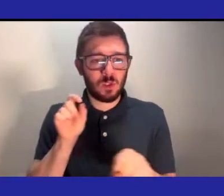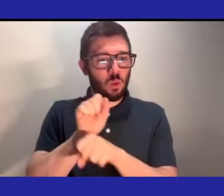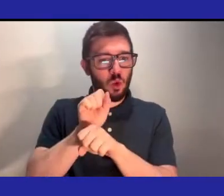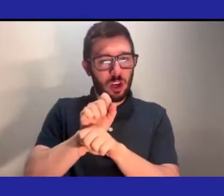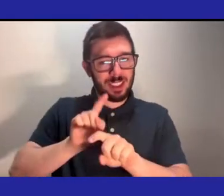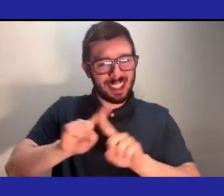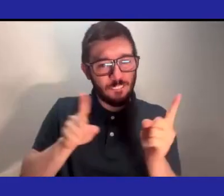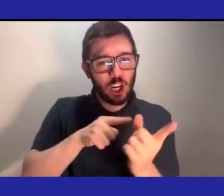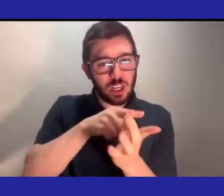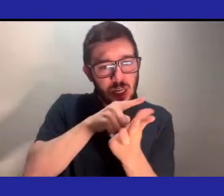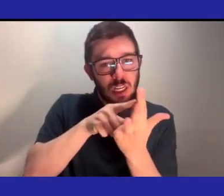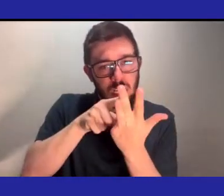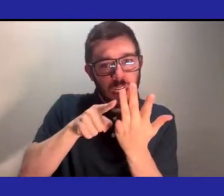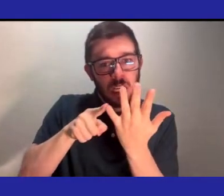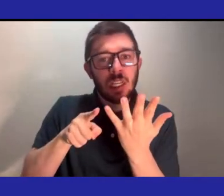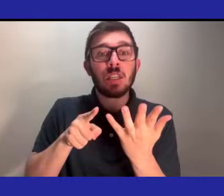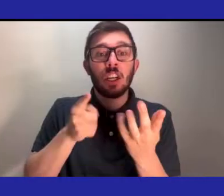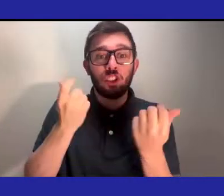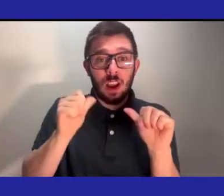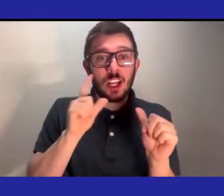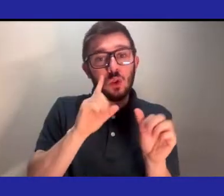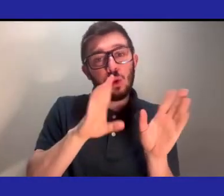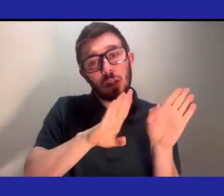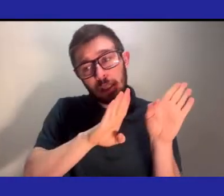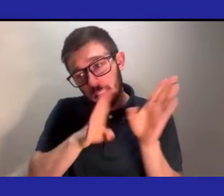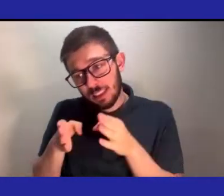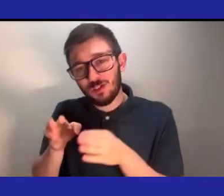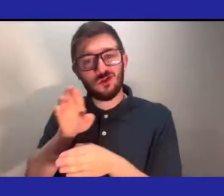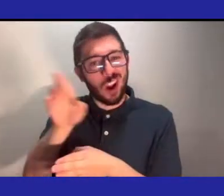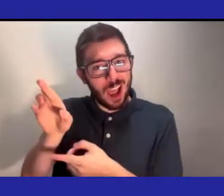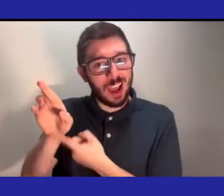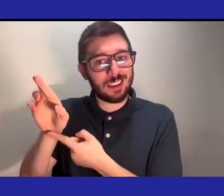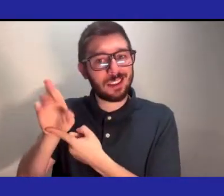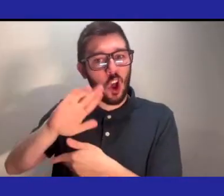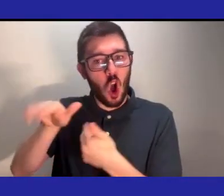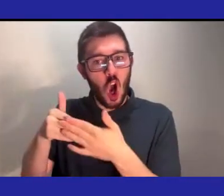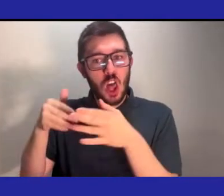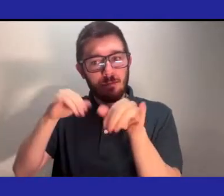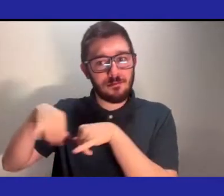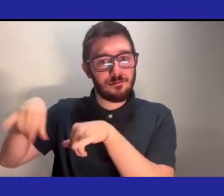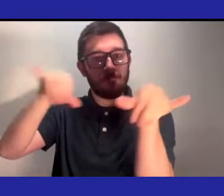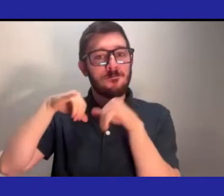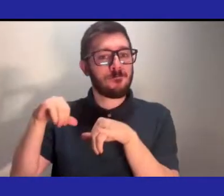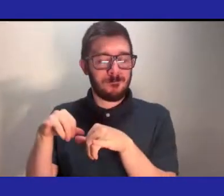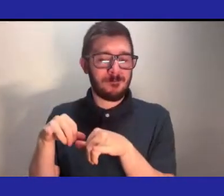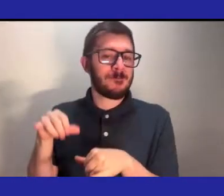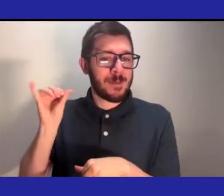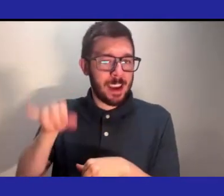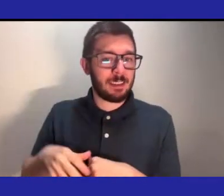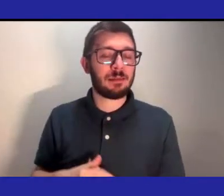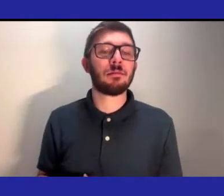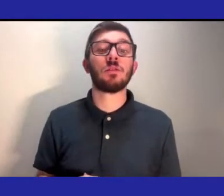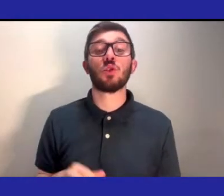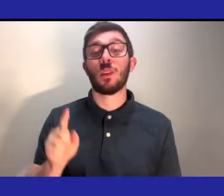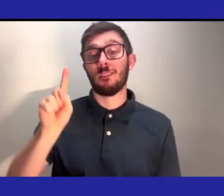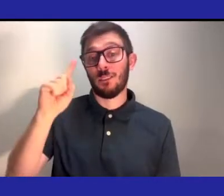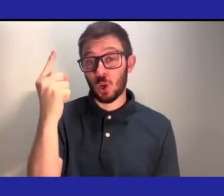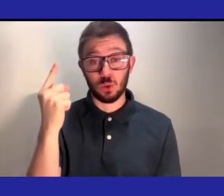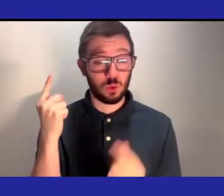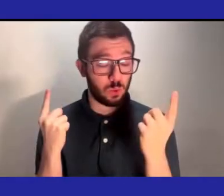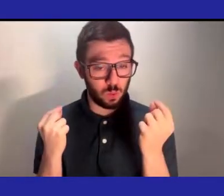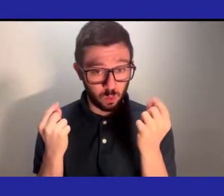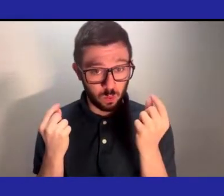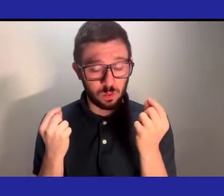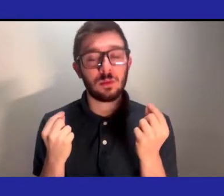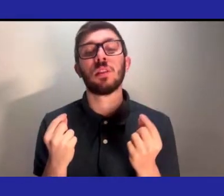get to the point on the right where we are moving all in the same direction and we have some uniformity. So the first thing we did was we